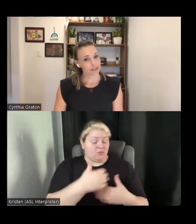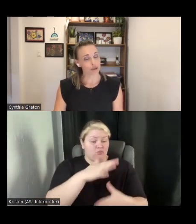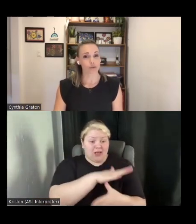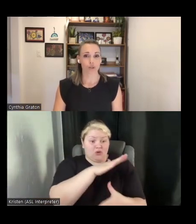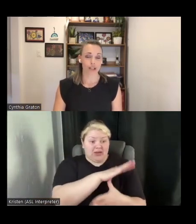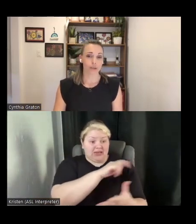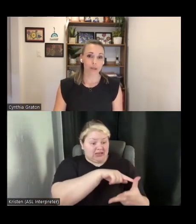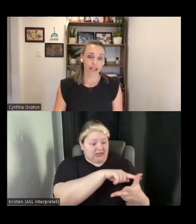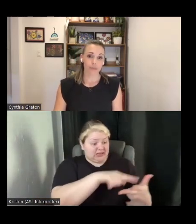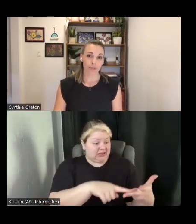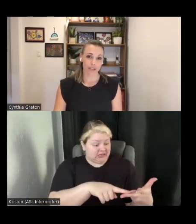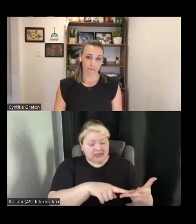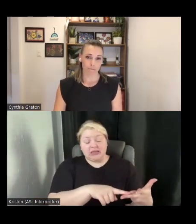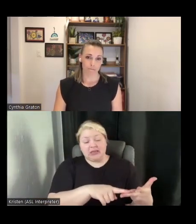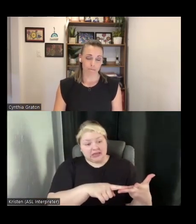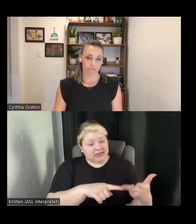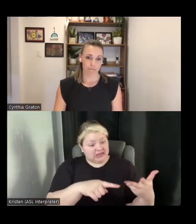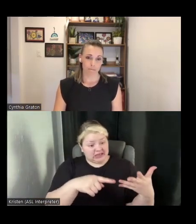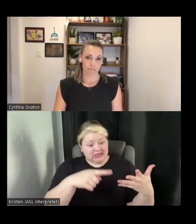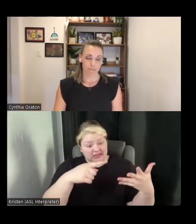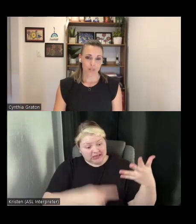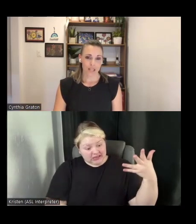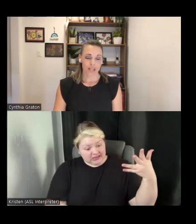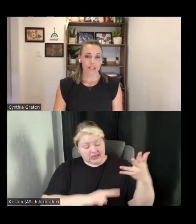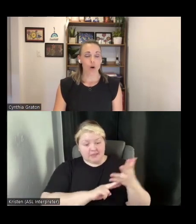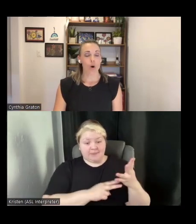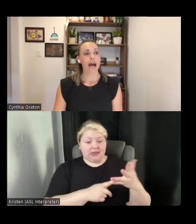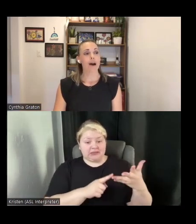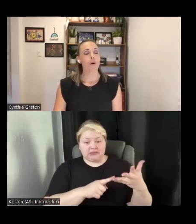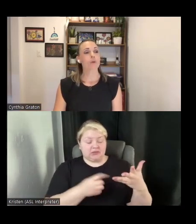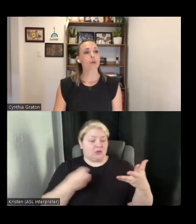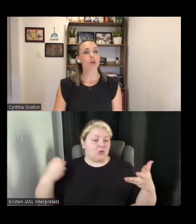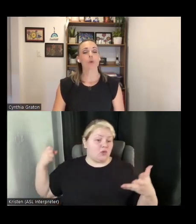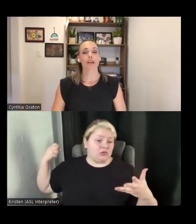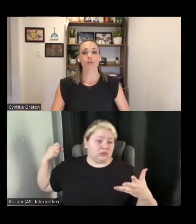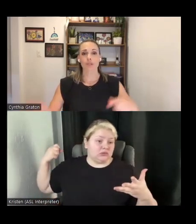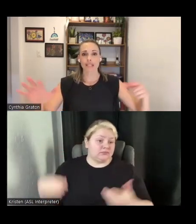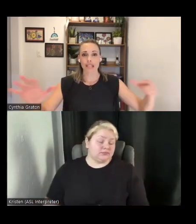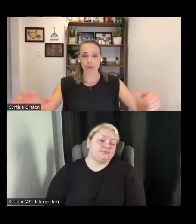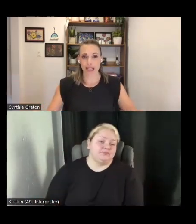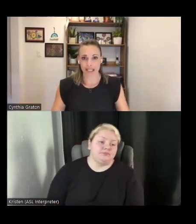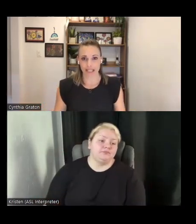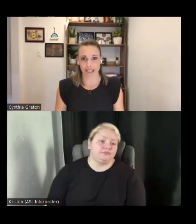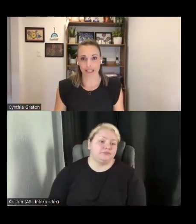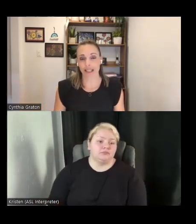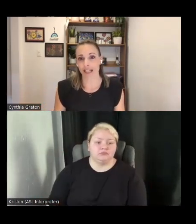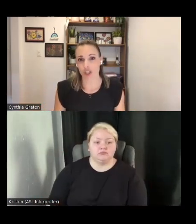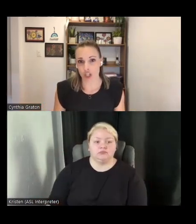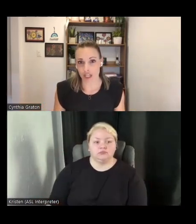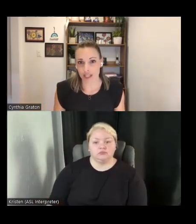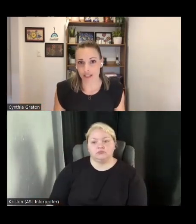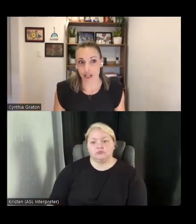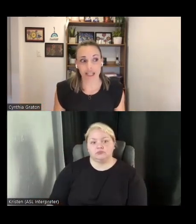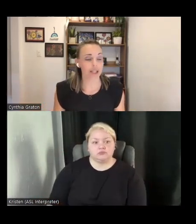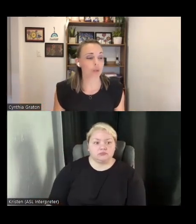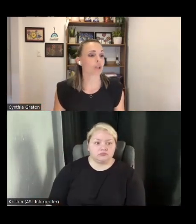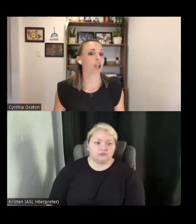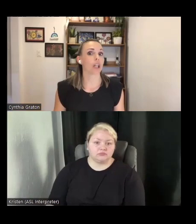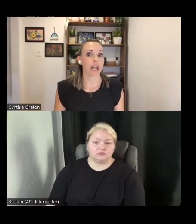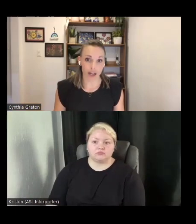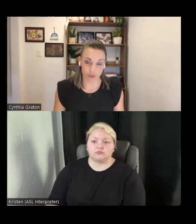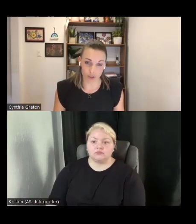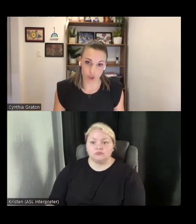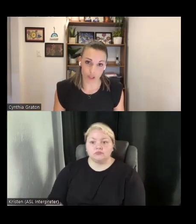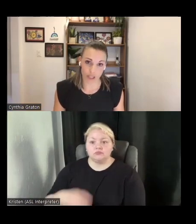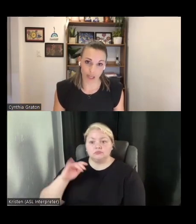Finally, you've got the plan B. So how are we going to stabilize a kid like Jake, a kid with